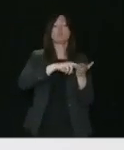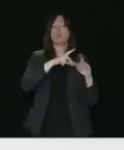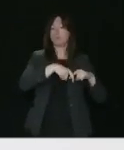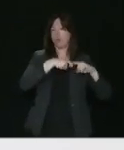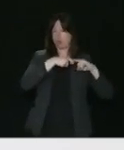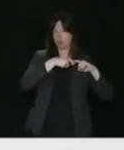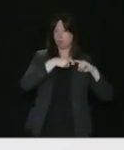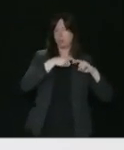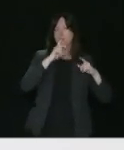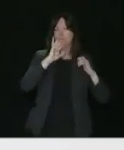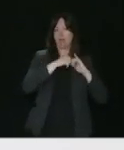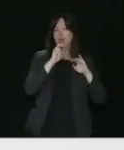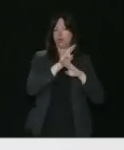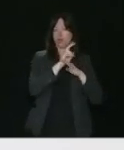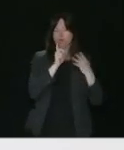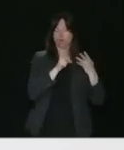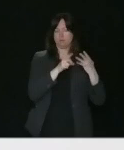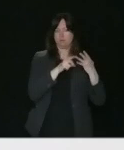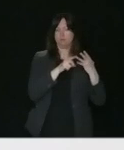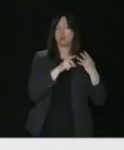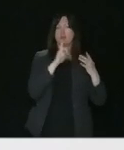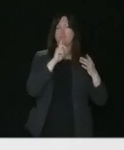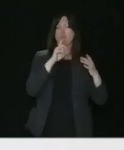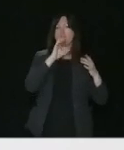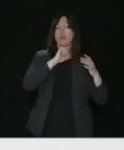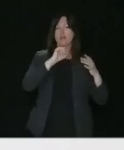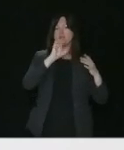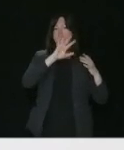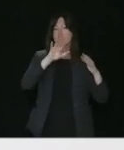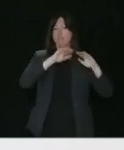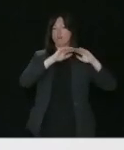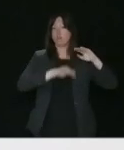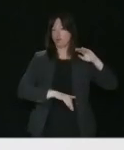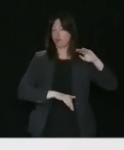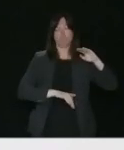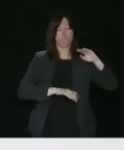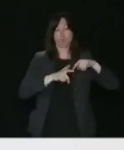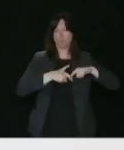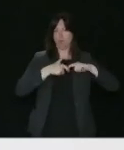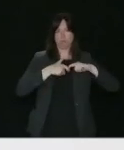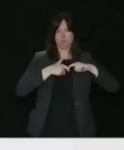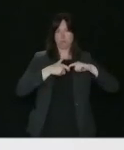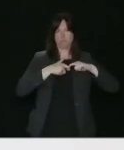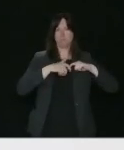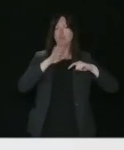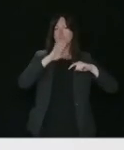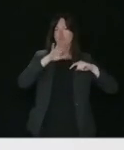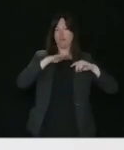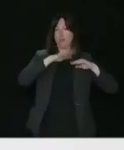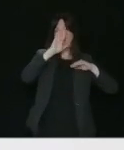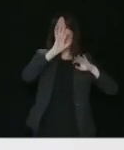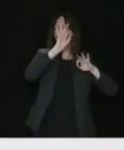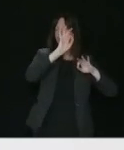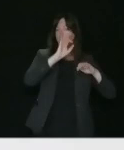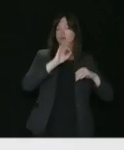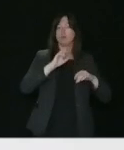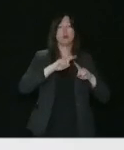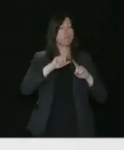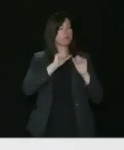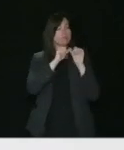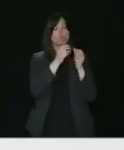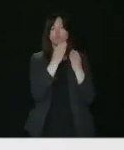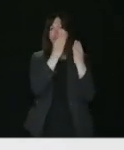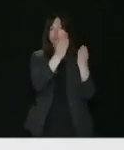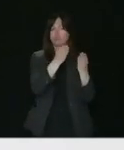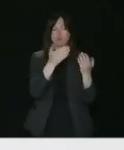in terms of use of the AstraZeneca vaccine for those under 55 years of age, but certainly continue to recommend very strongly, in